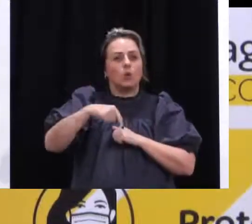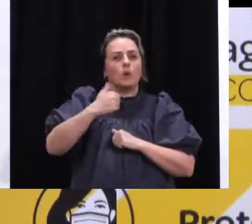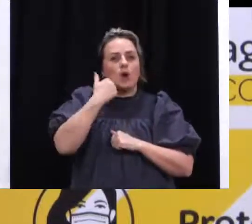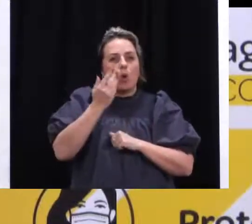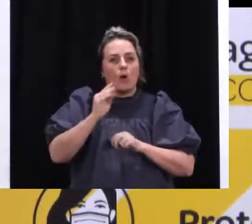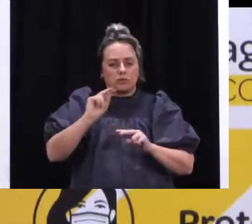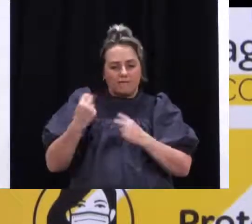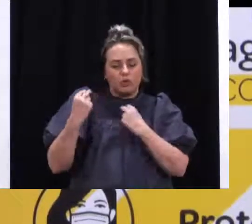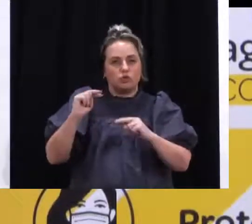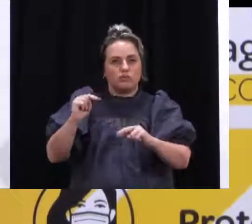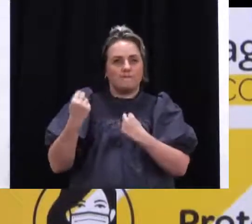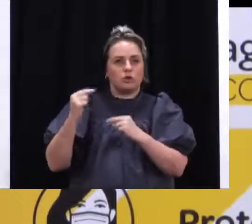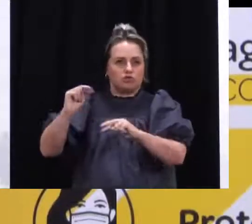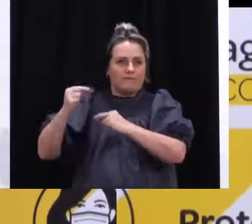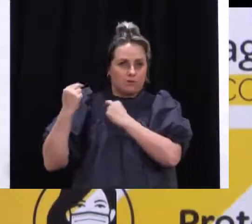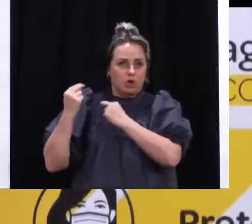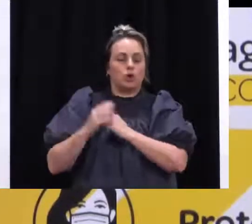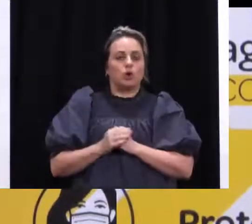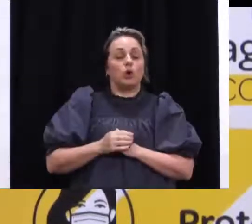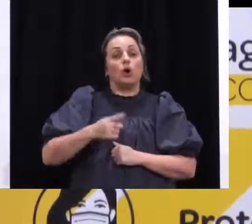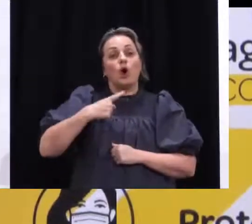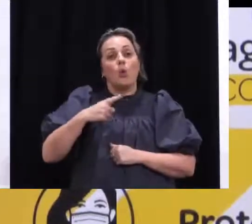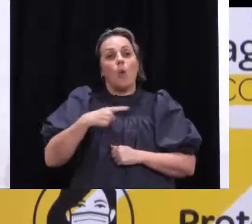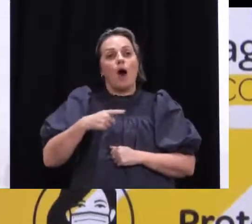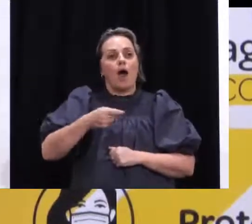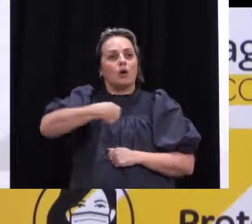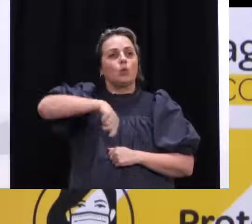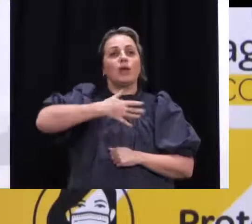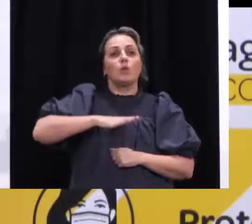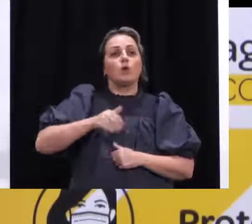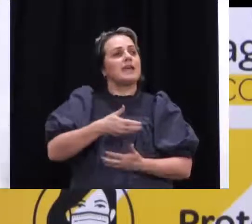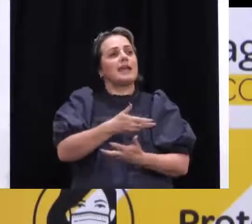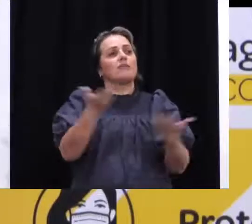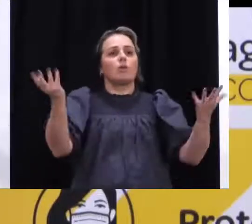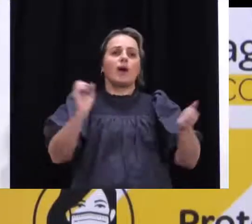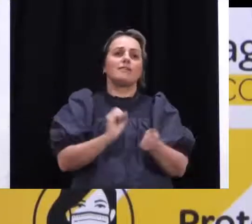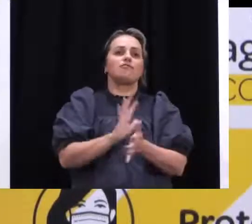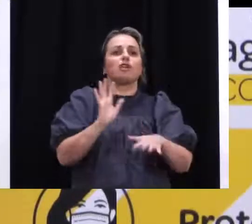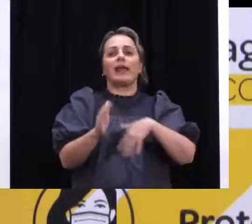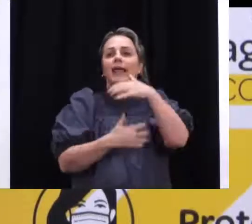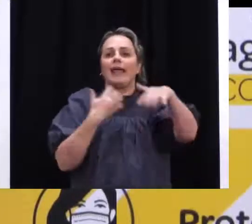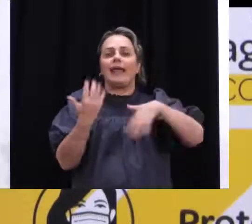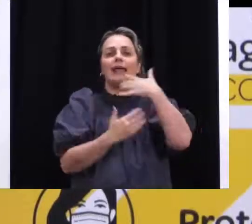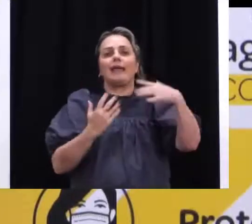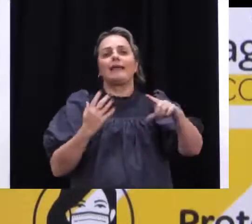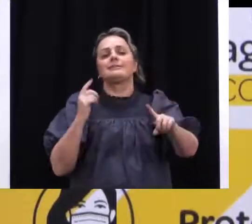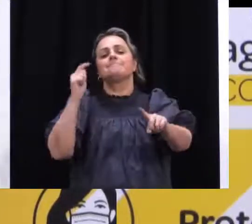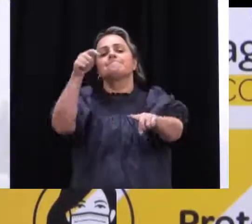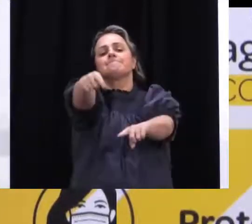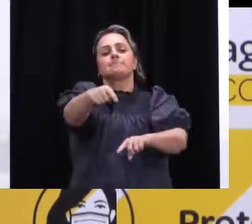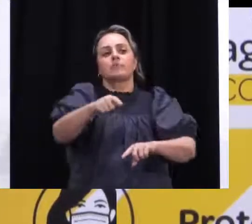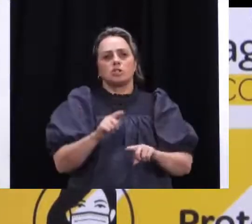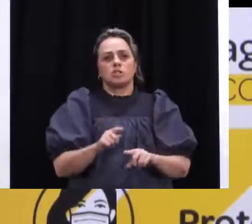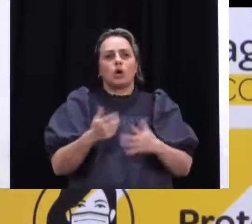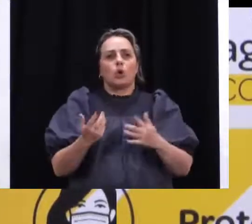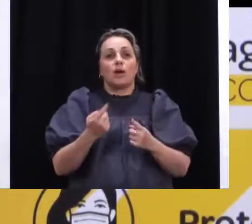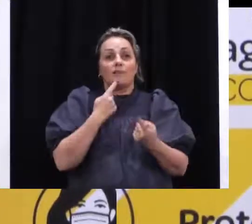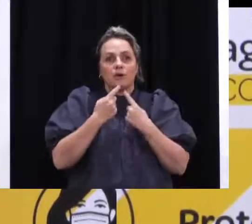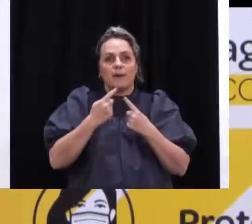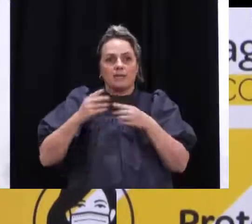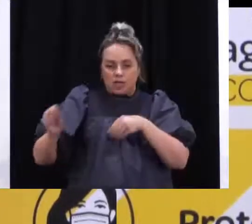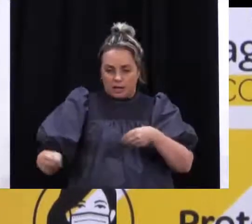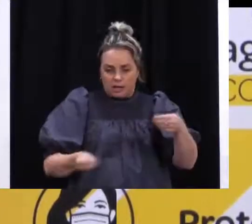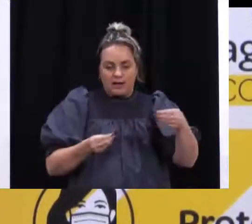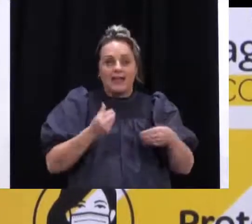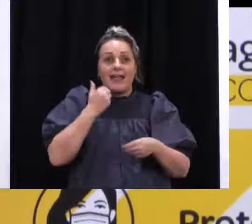back to the point where everybody has a greater freedom of movement. So of course, we review information every day. We get more information